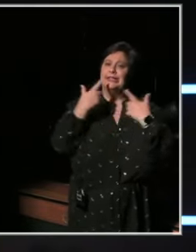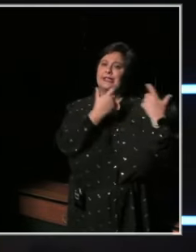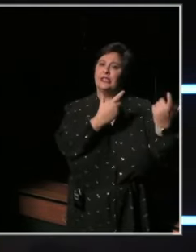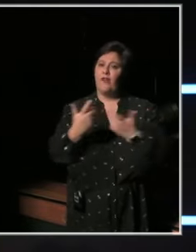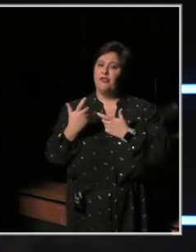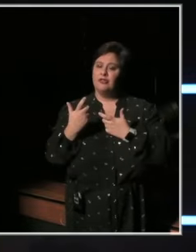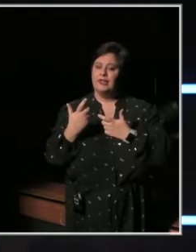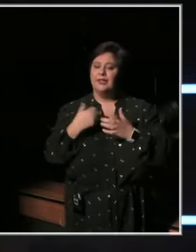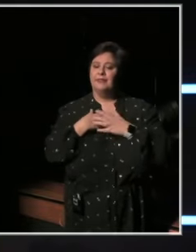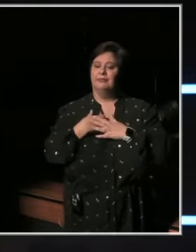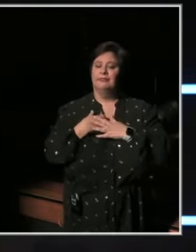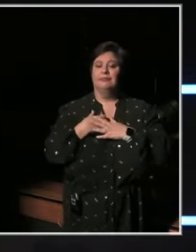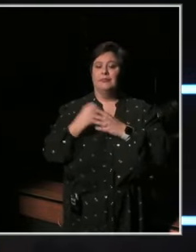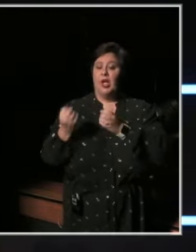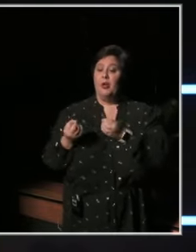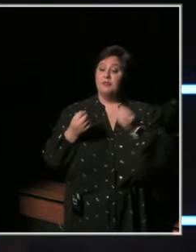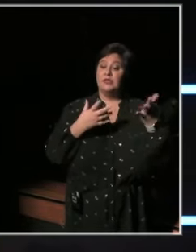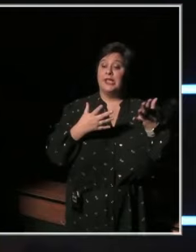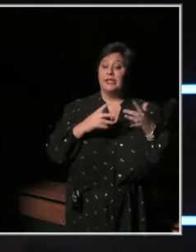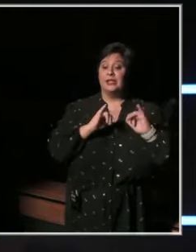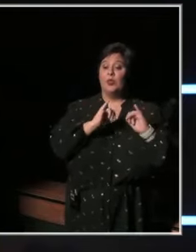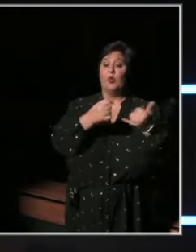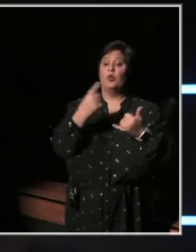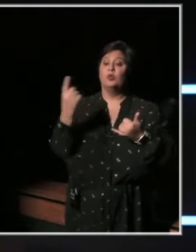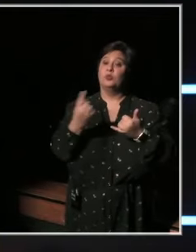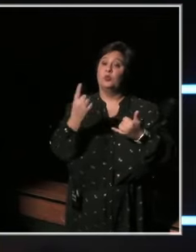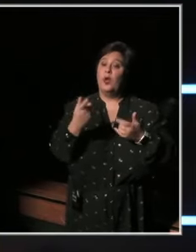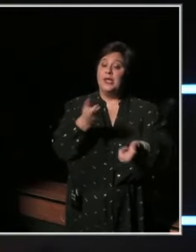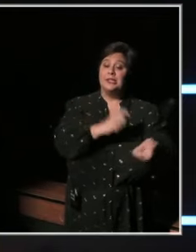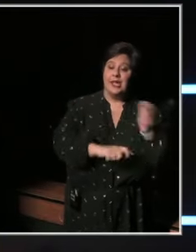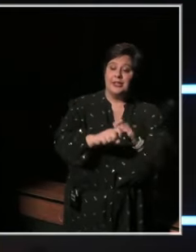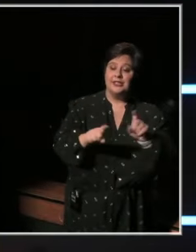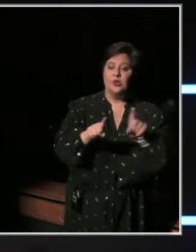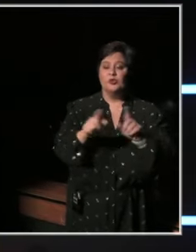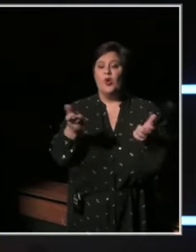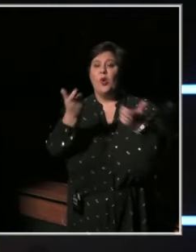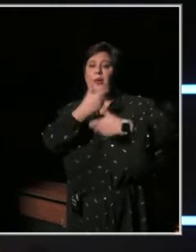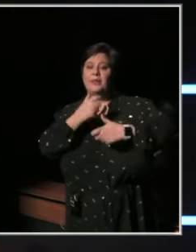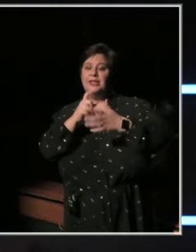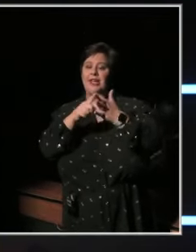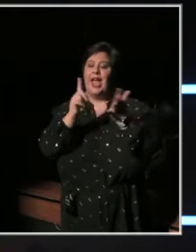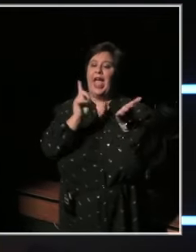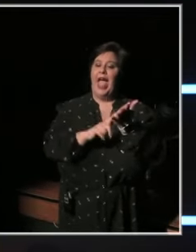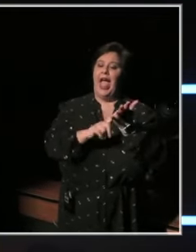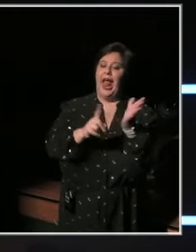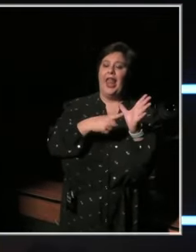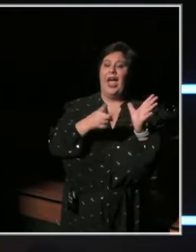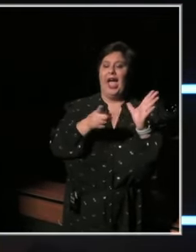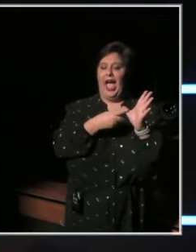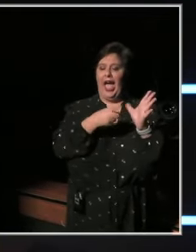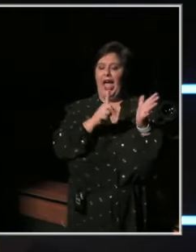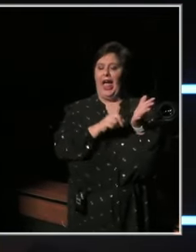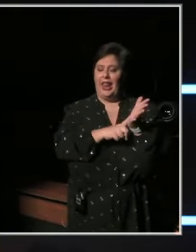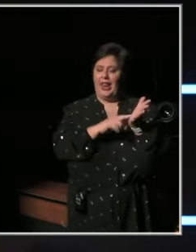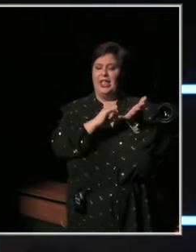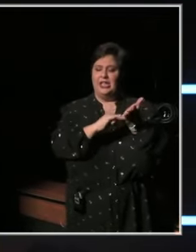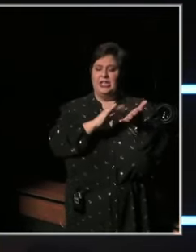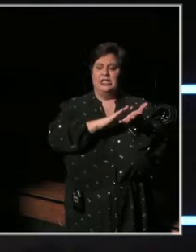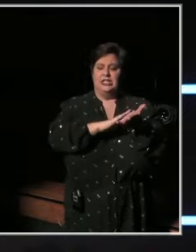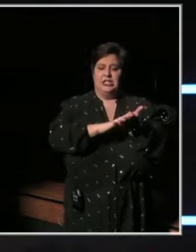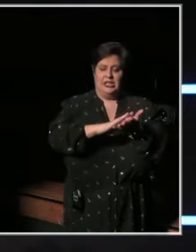And presenting the award on their behalf is scientist and comedian Ella Al-Shahi...